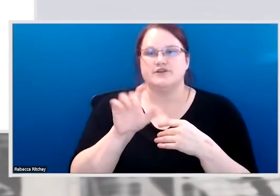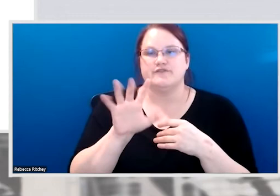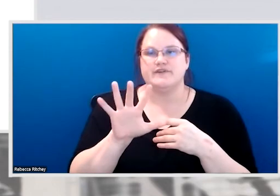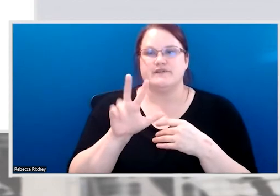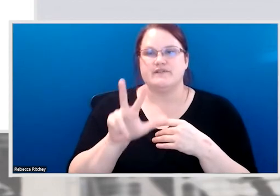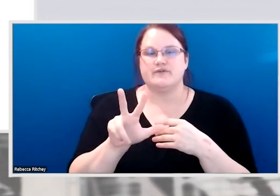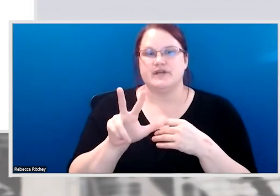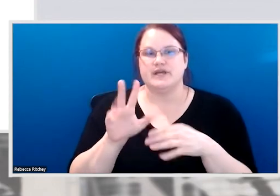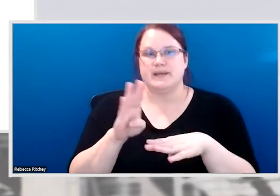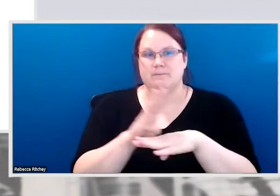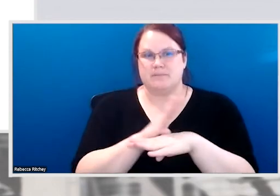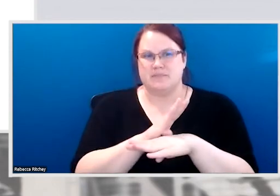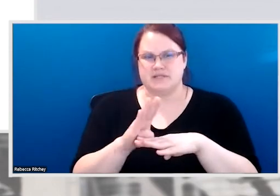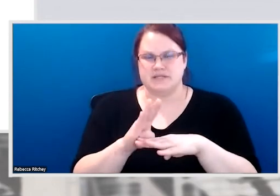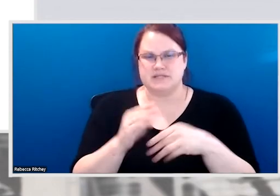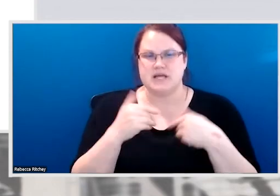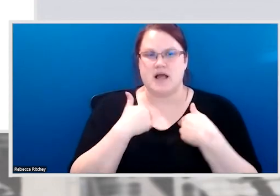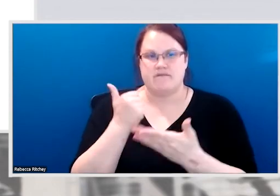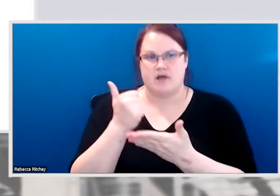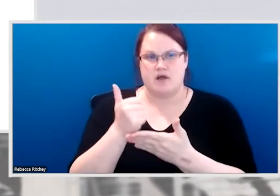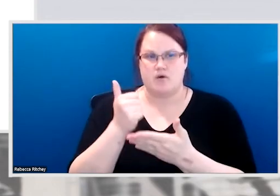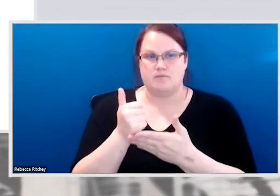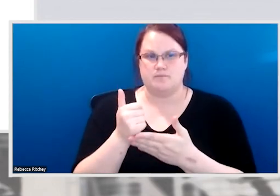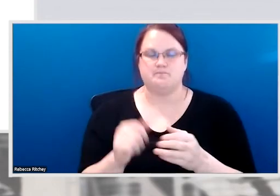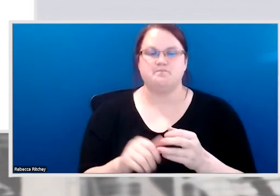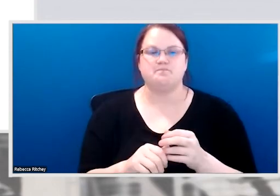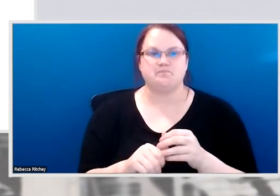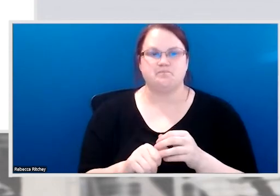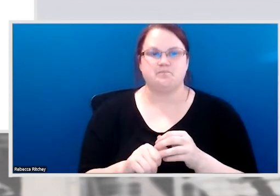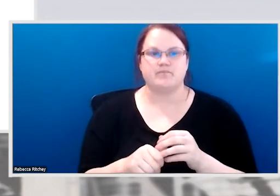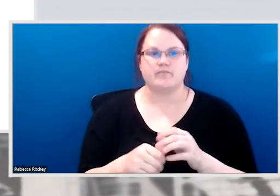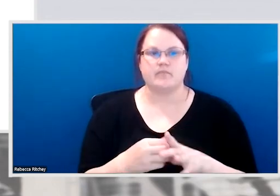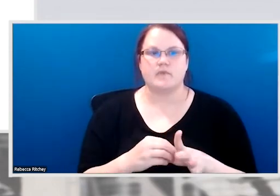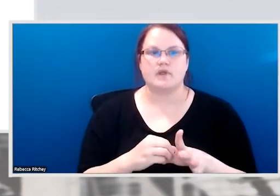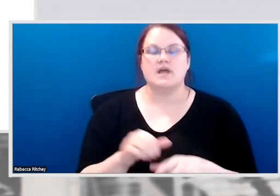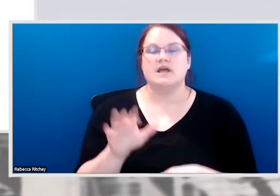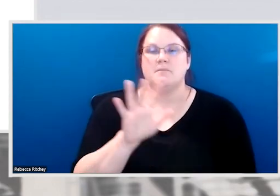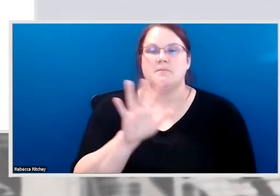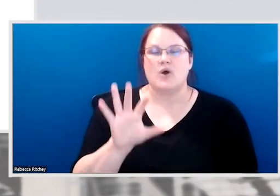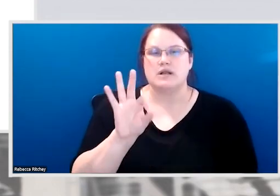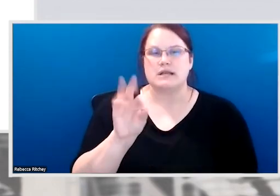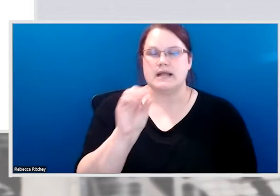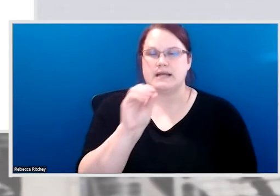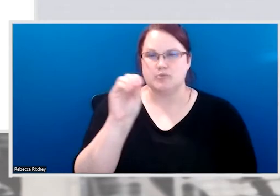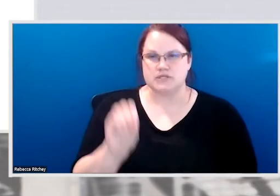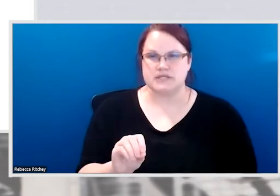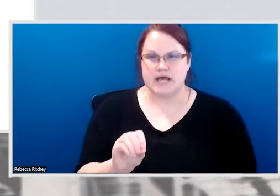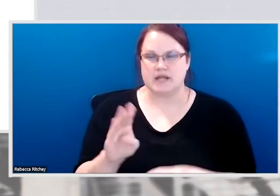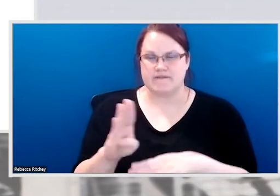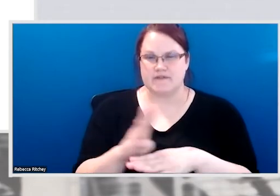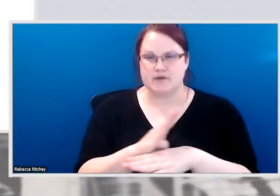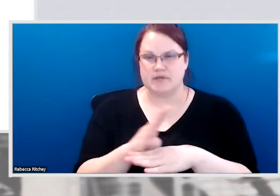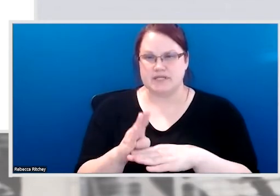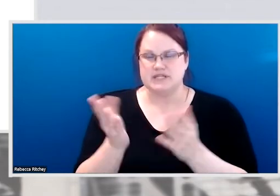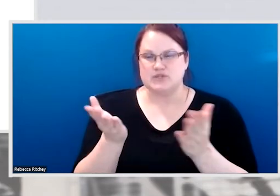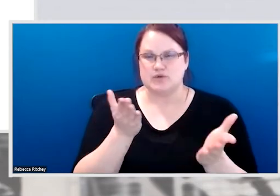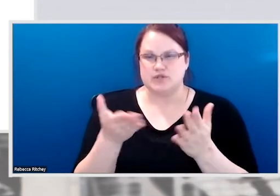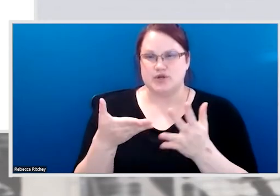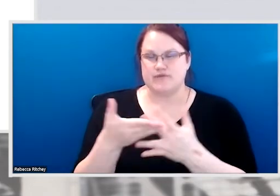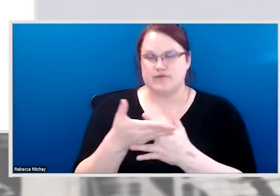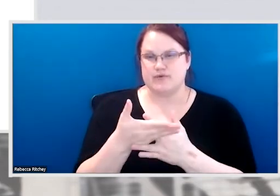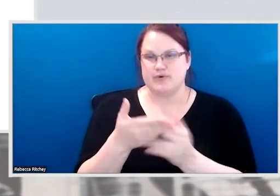150, a little more than 150 businesses have been served. Nearly 90% of the businesses that we serve through this